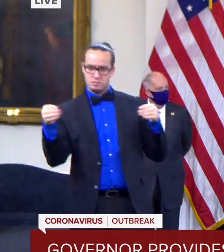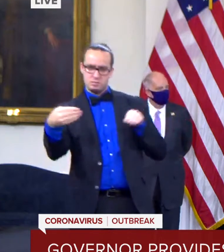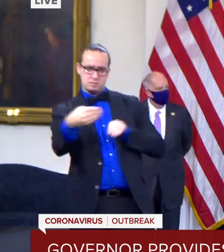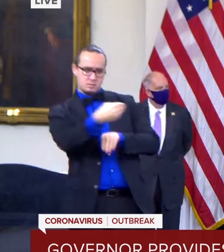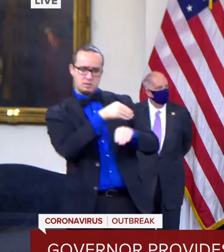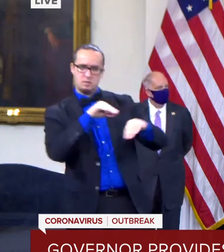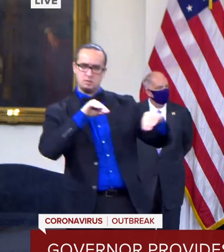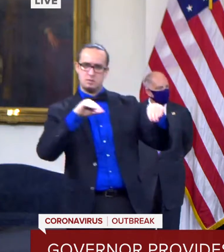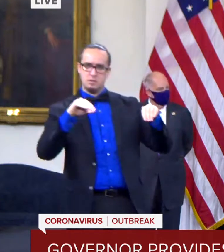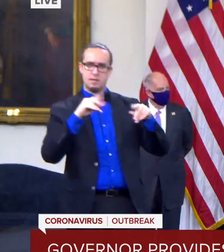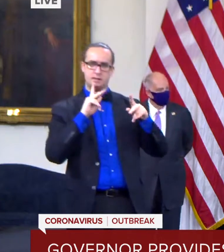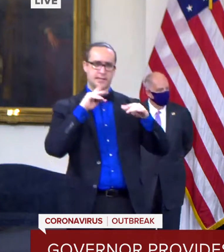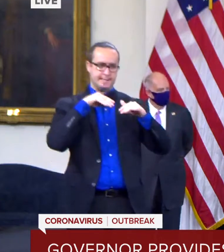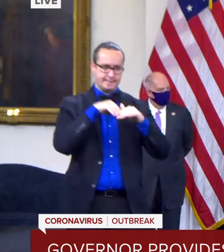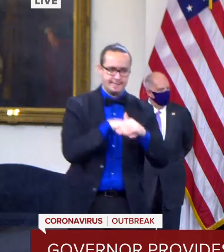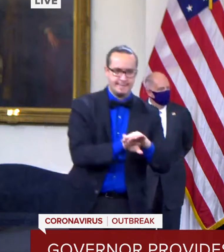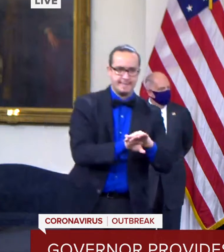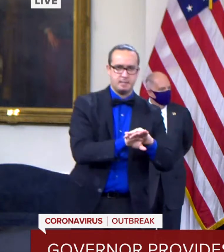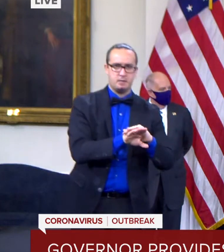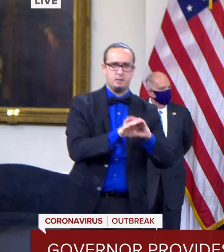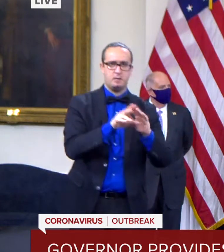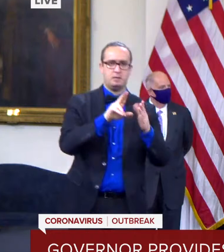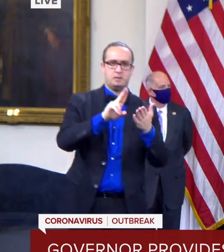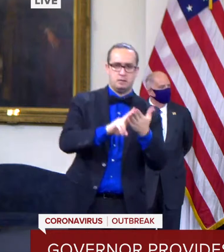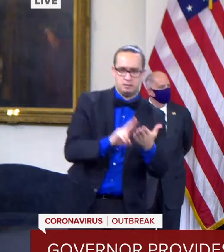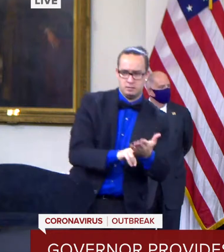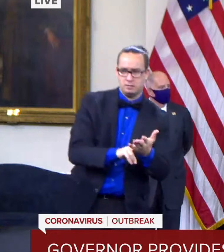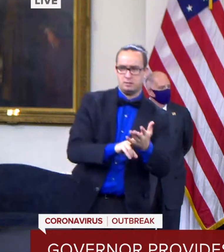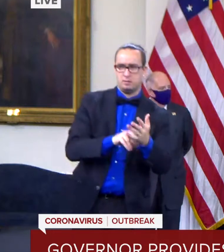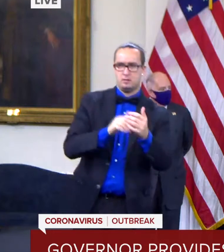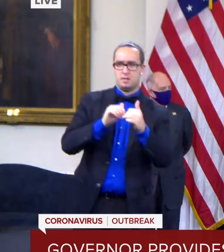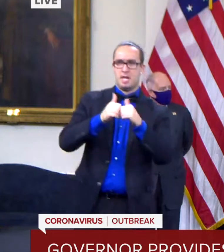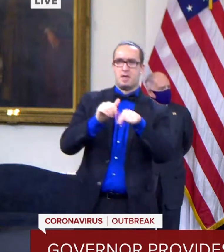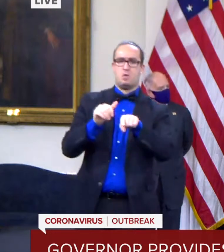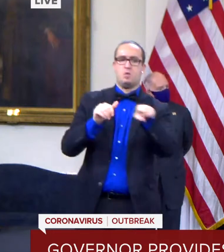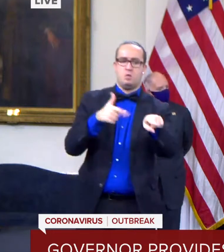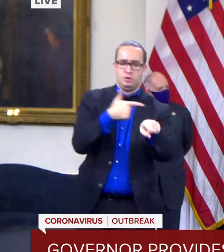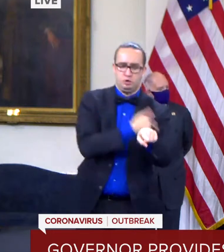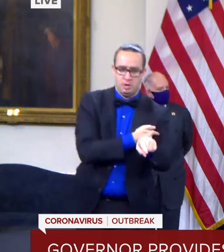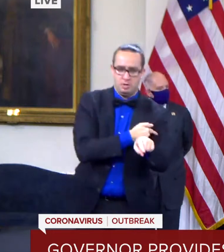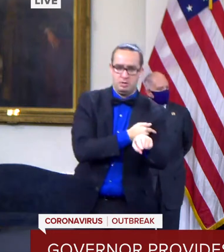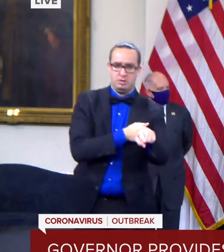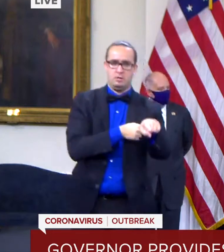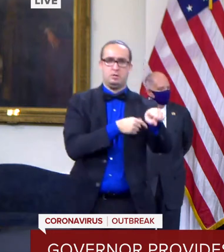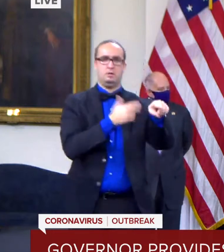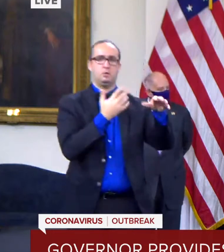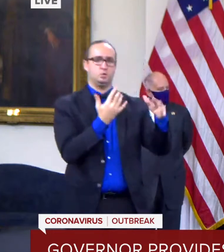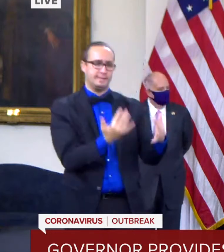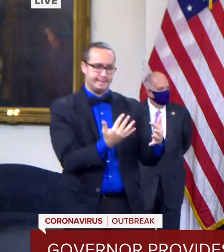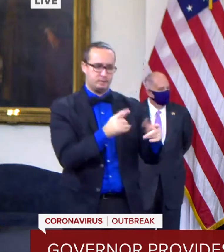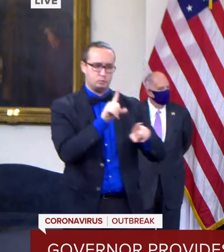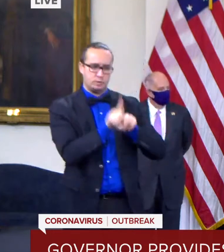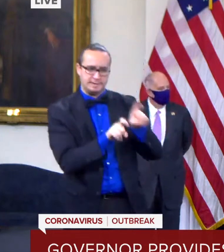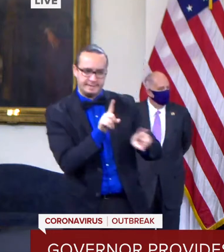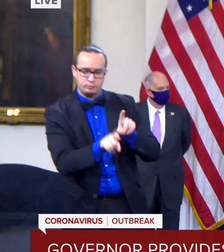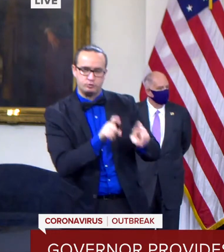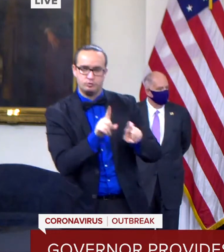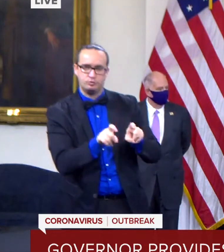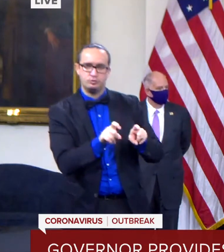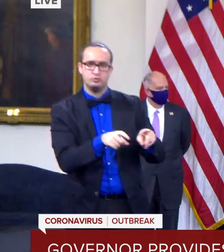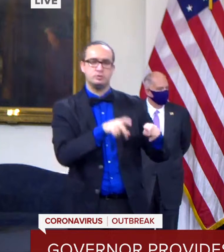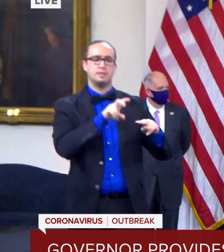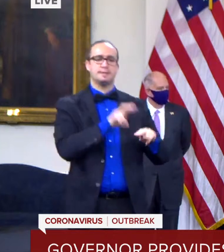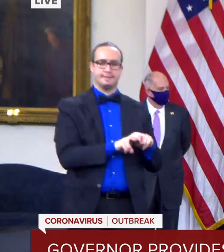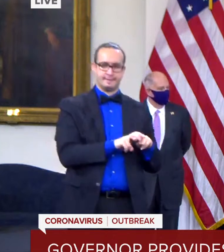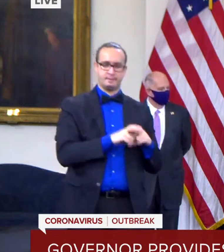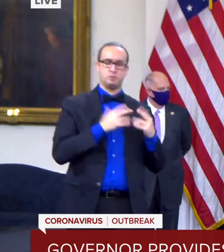would register, move out to get your vaccine after you've asked a few questions, and then there's a process, and then you have to go to an area and wait